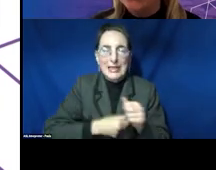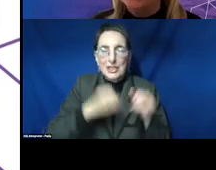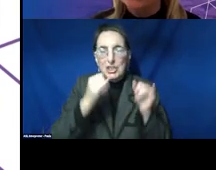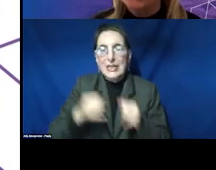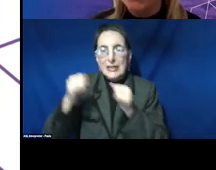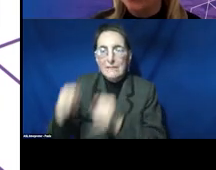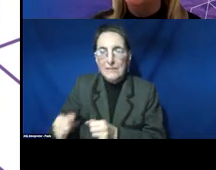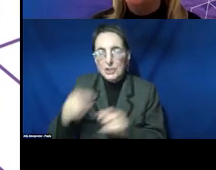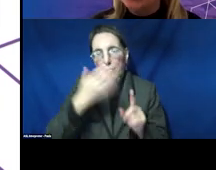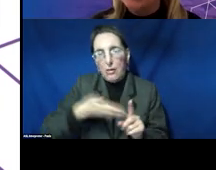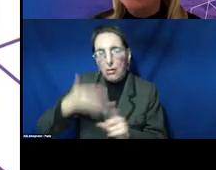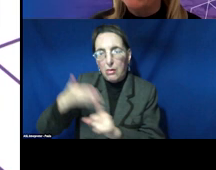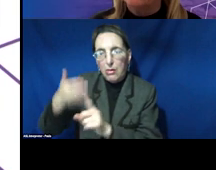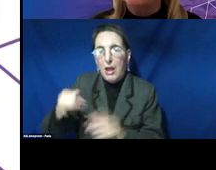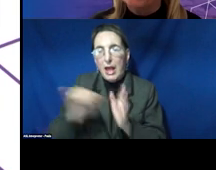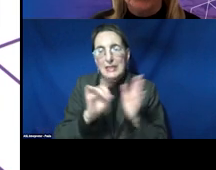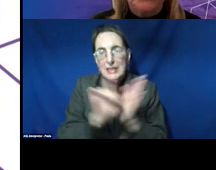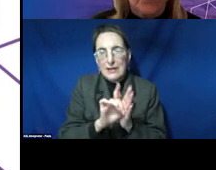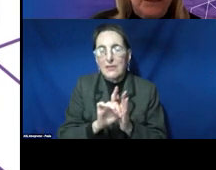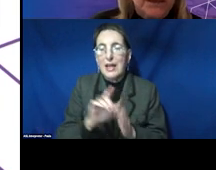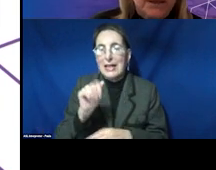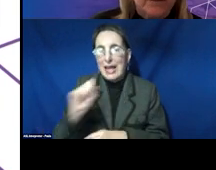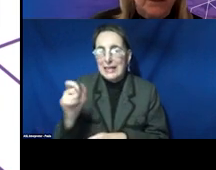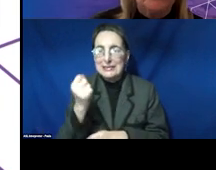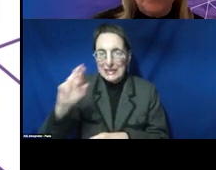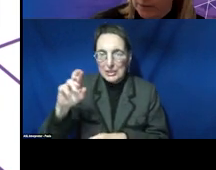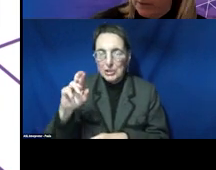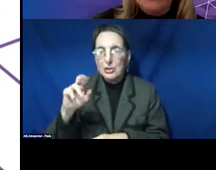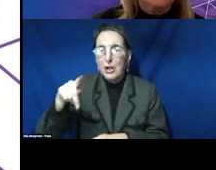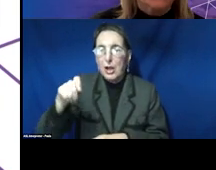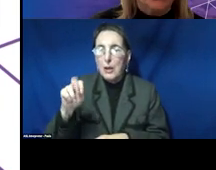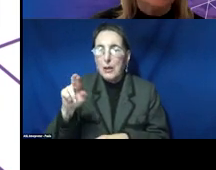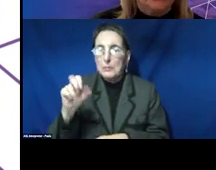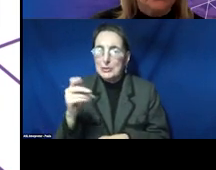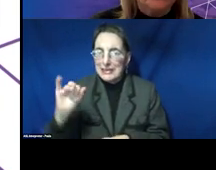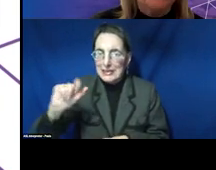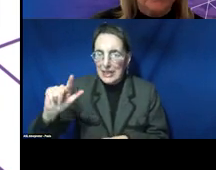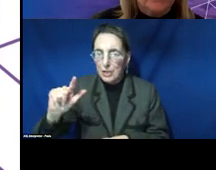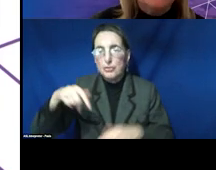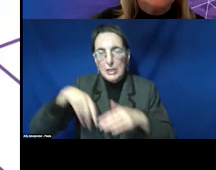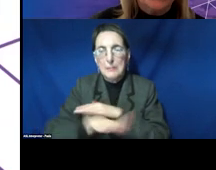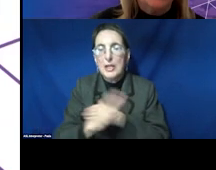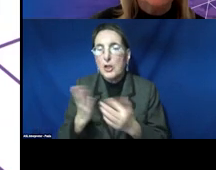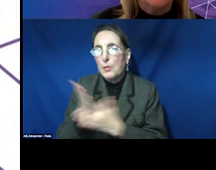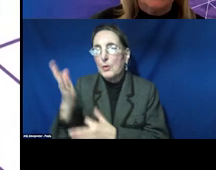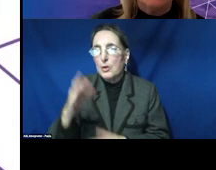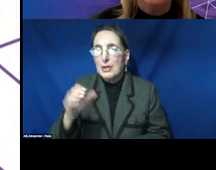identified as senior personnel to come in through Science CV. Next slide, please.